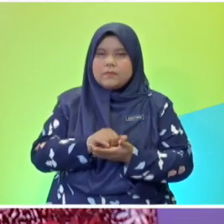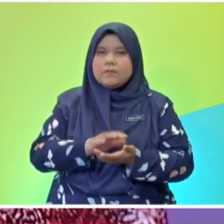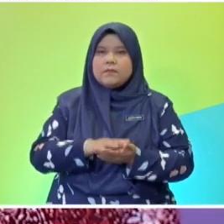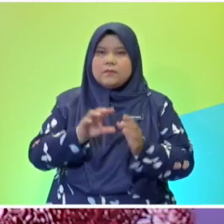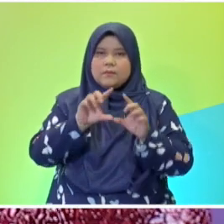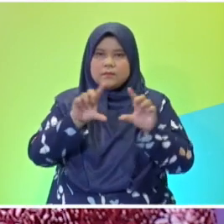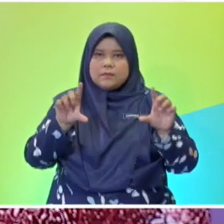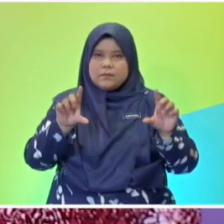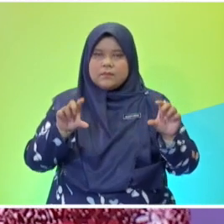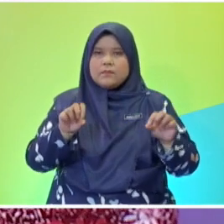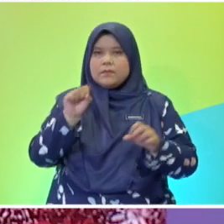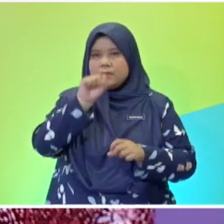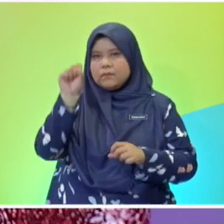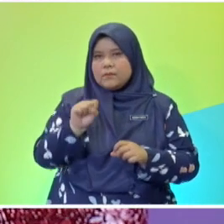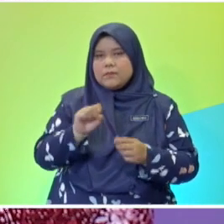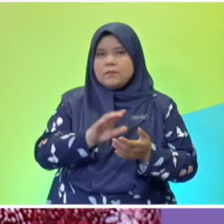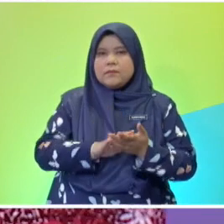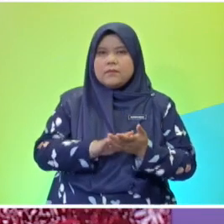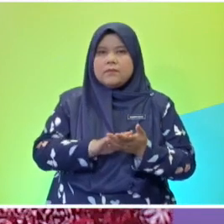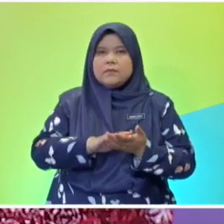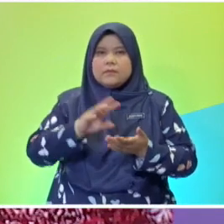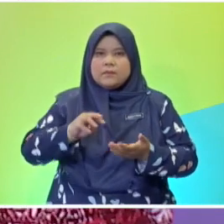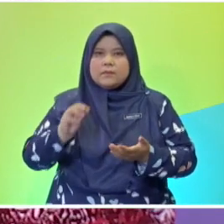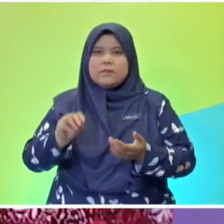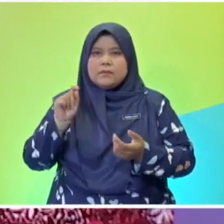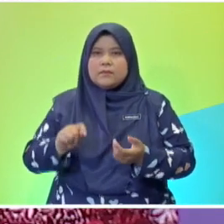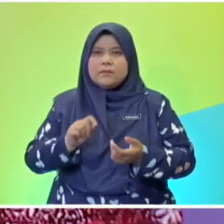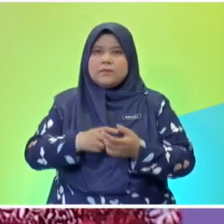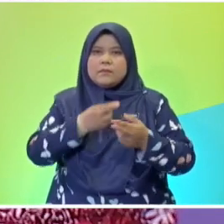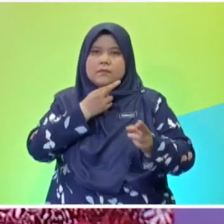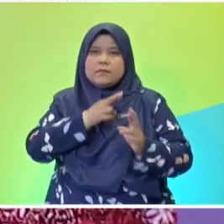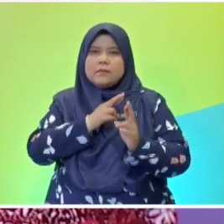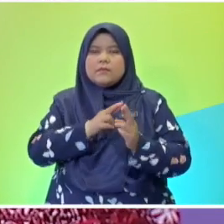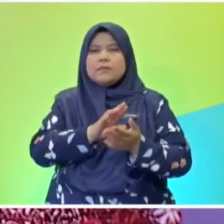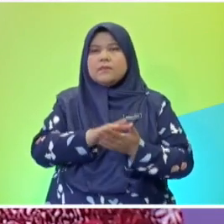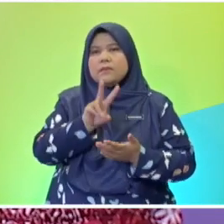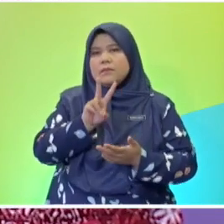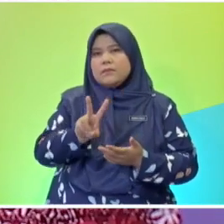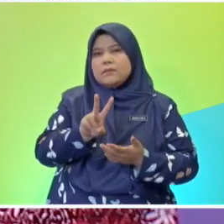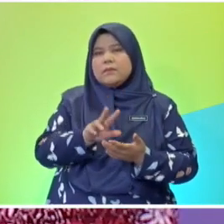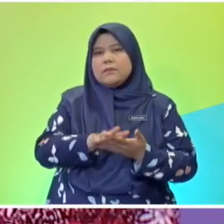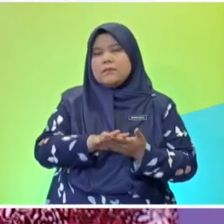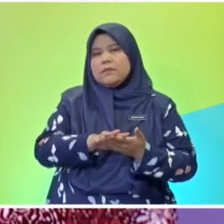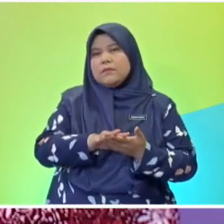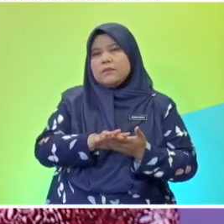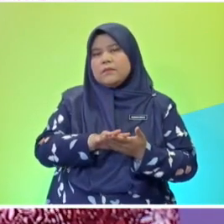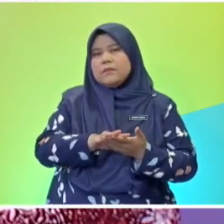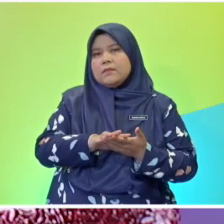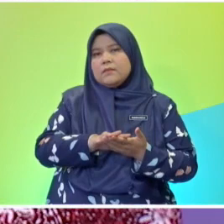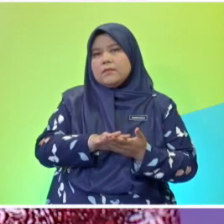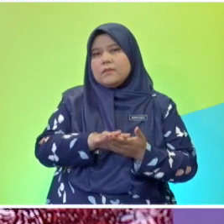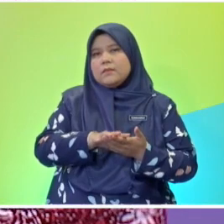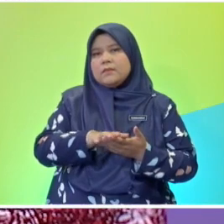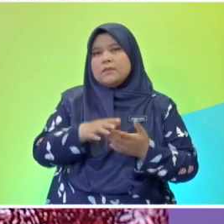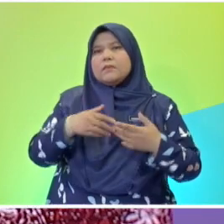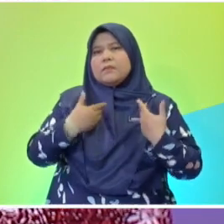question, actually, the students have to write a response to a friend who is just trying to have